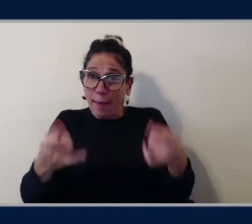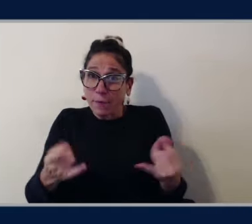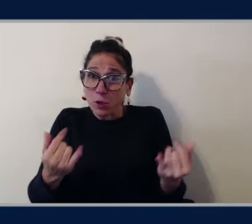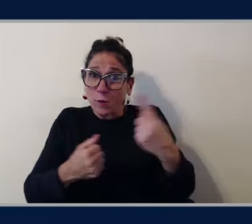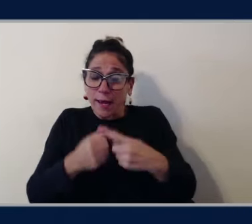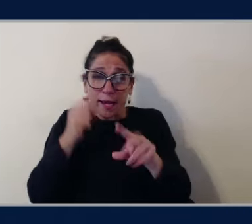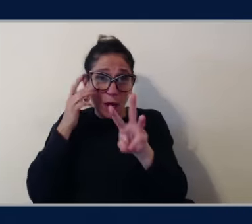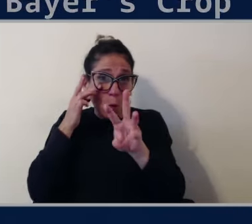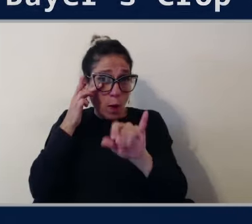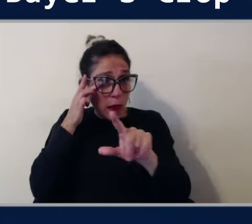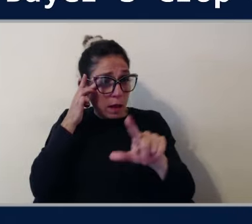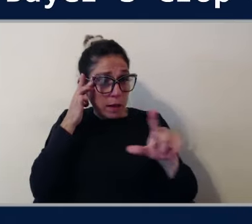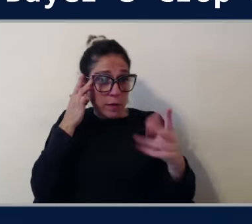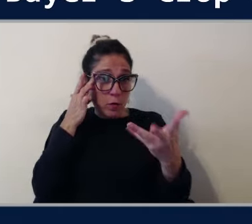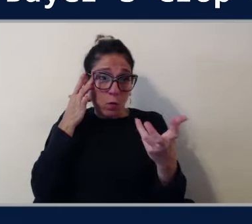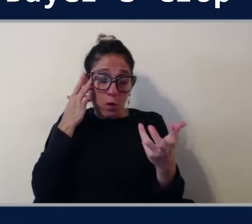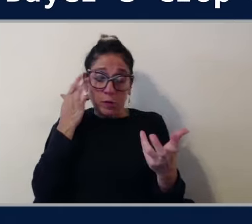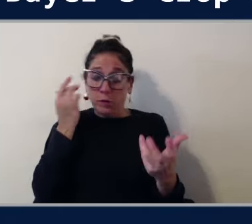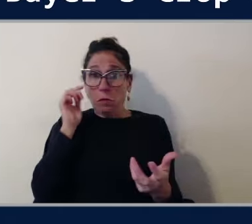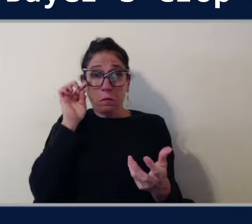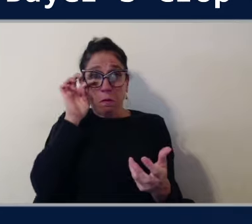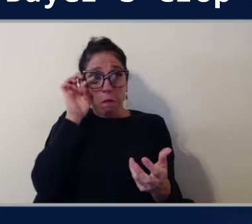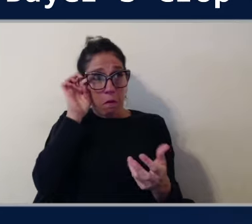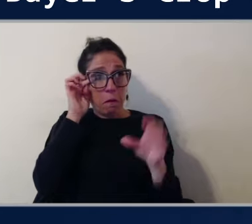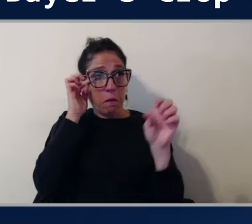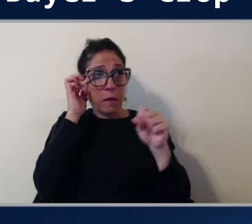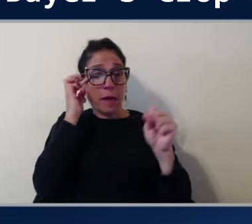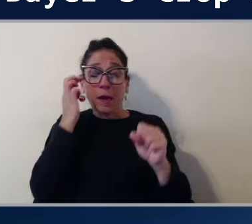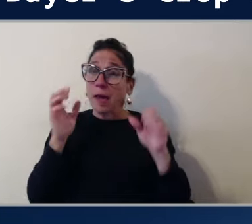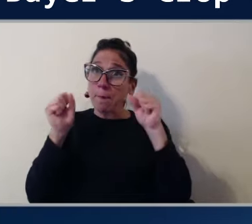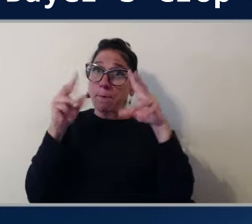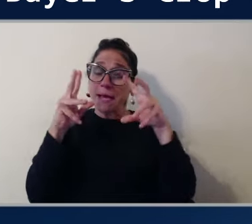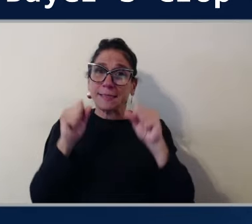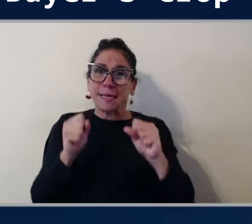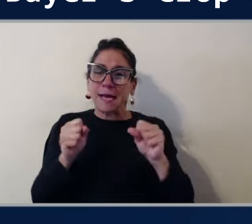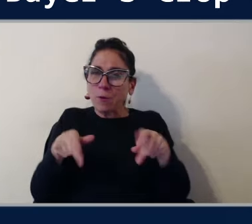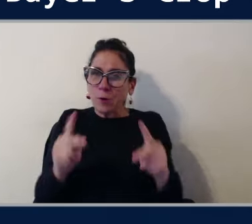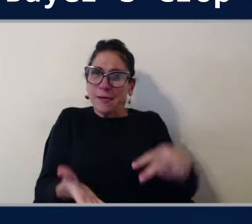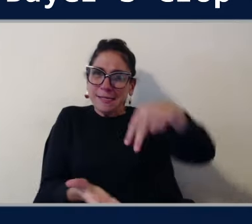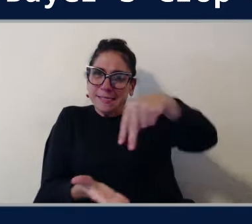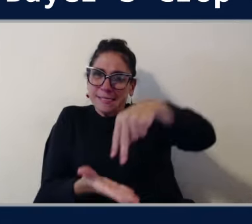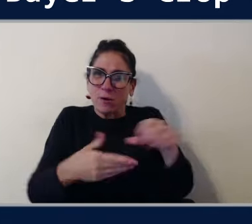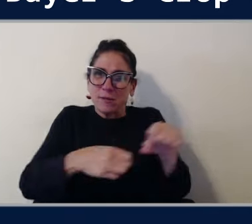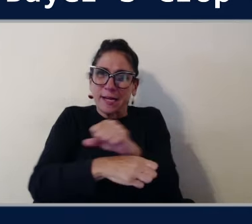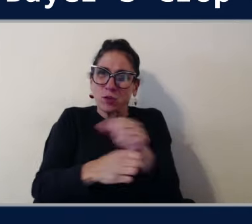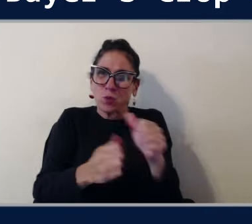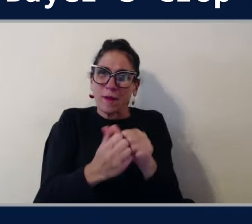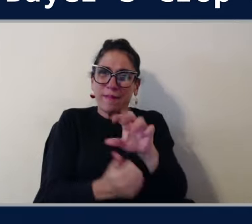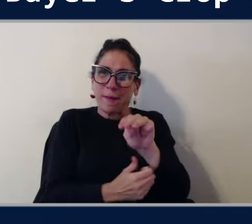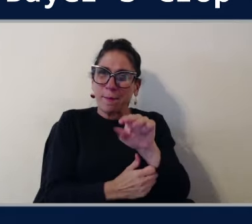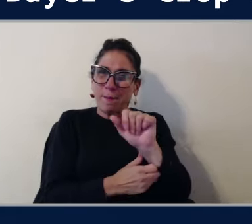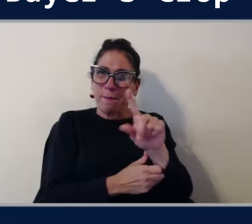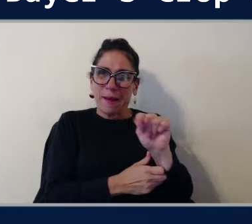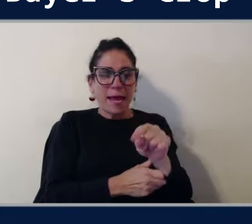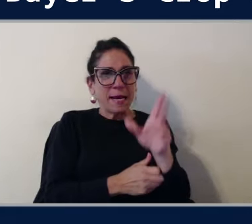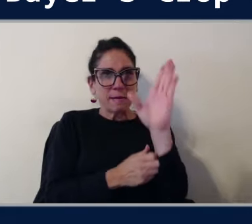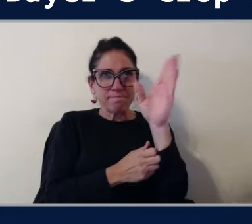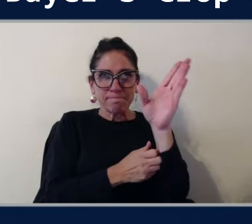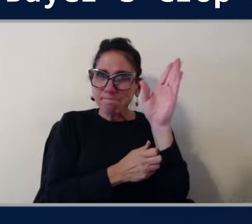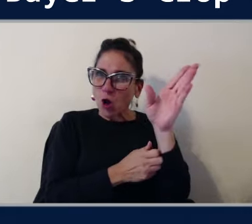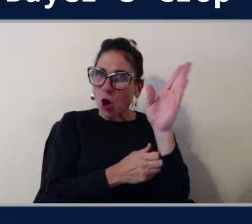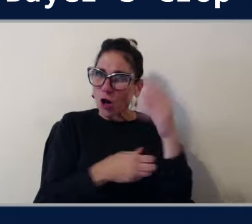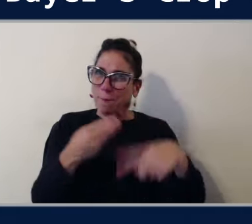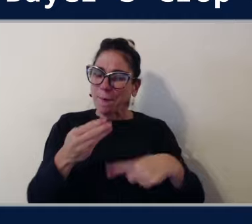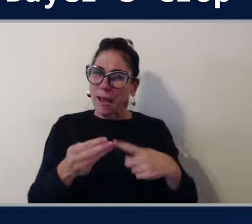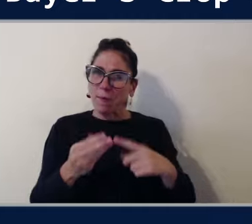you want to? Yeah, I had the amazing opportunity to stand up on stage with Matt and to give a little bit of a talk about how